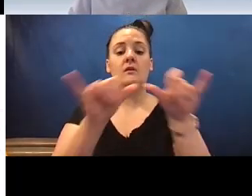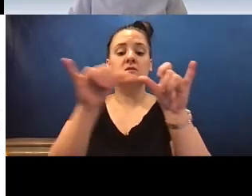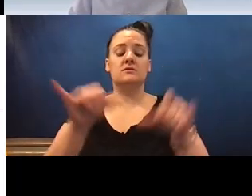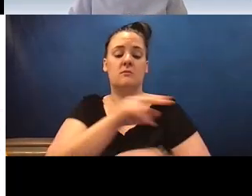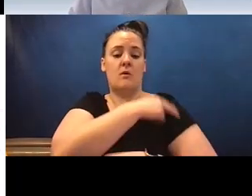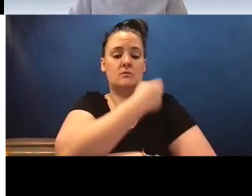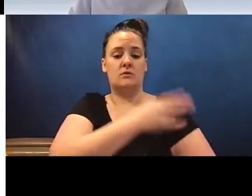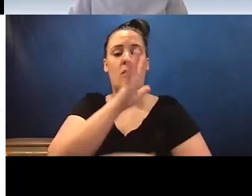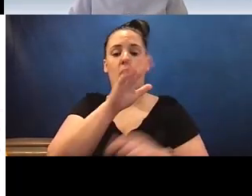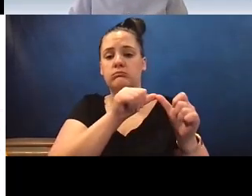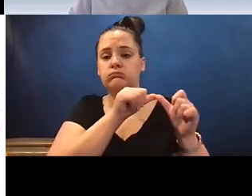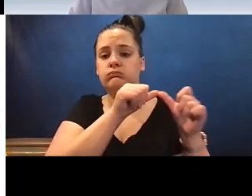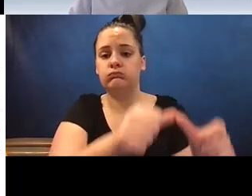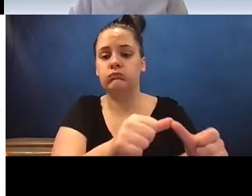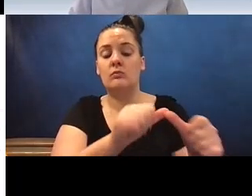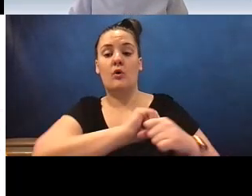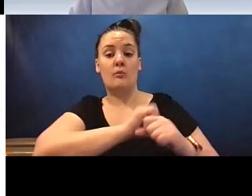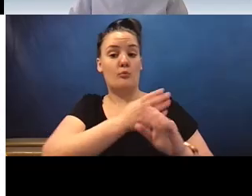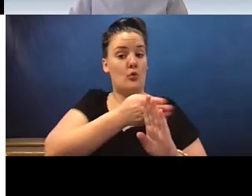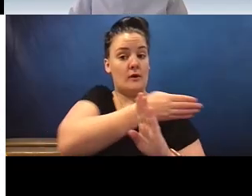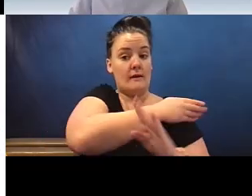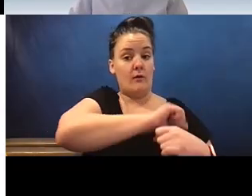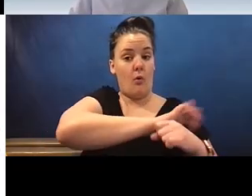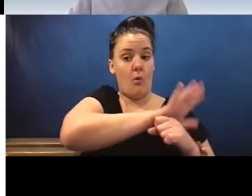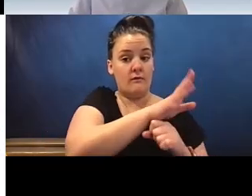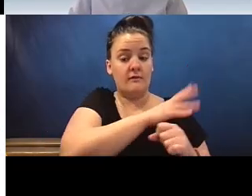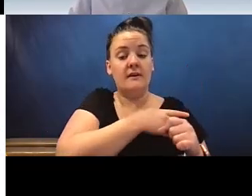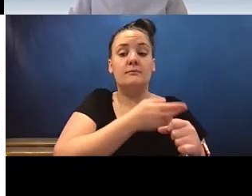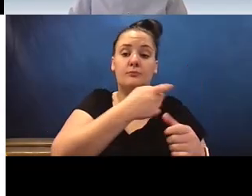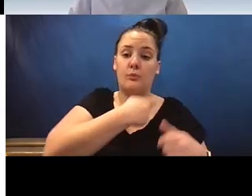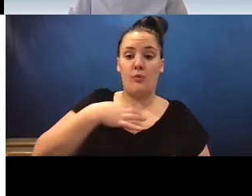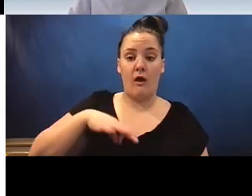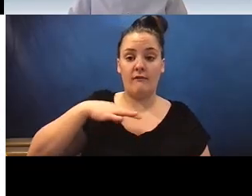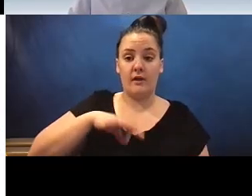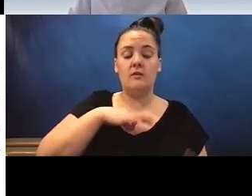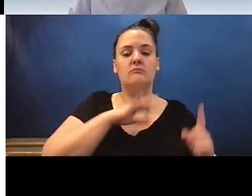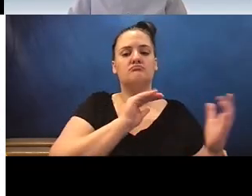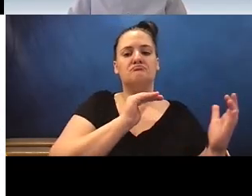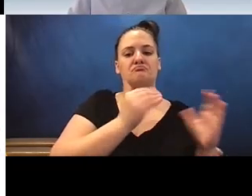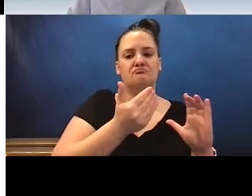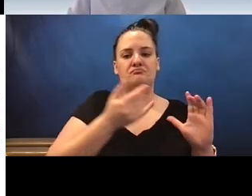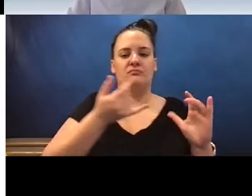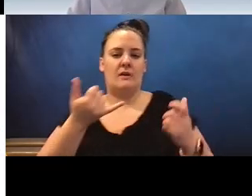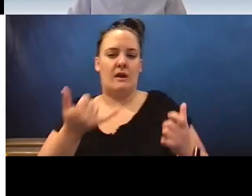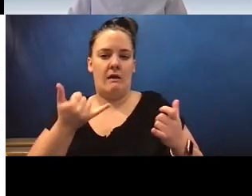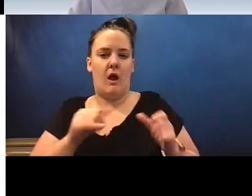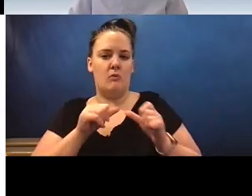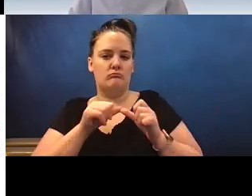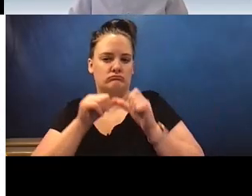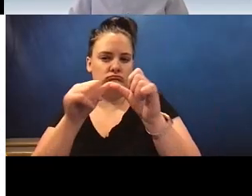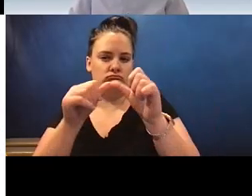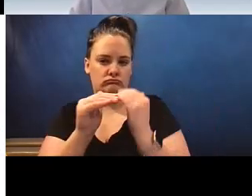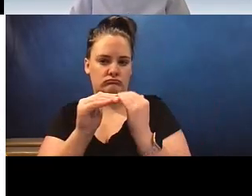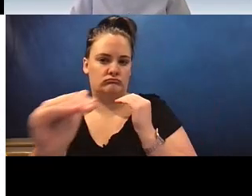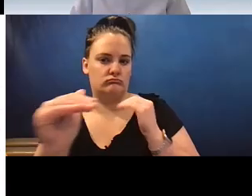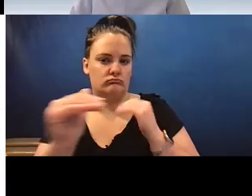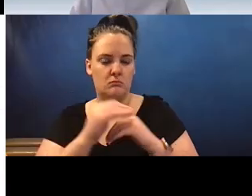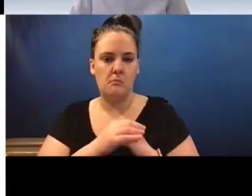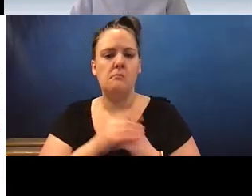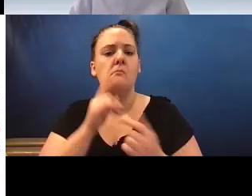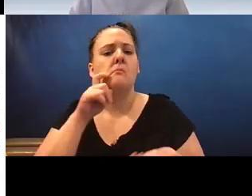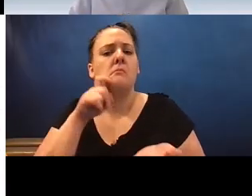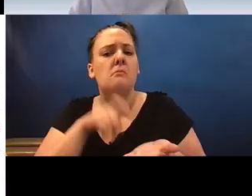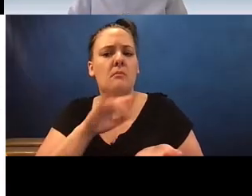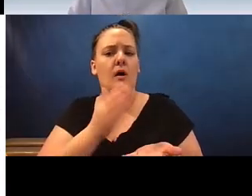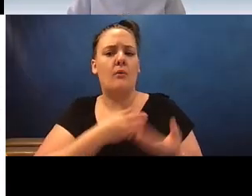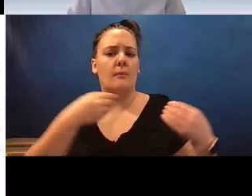maintain pre-COVID total profit margins, and continued stabilization has occurred after the 2022 investment market downturn,